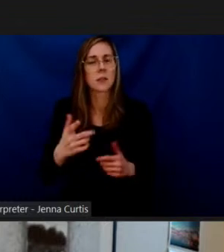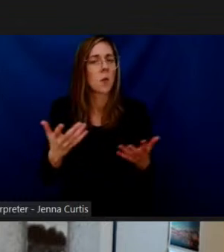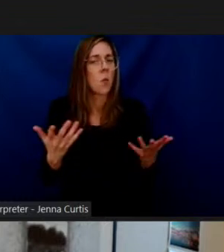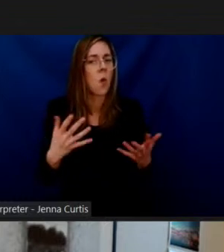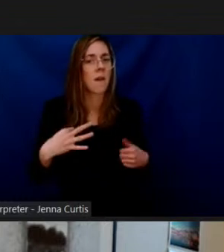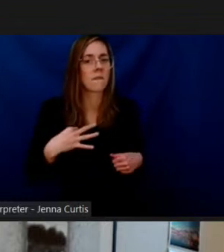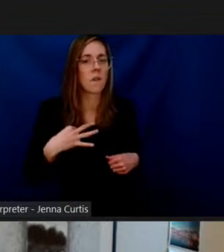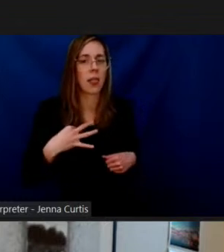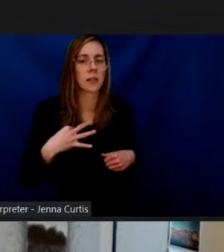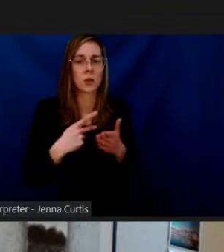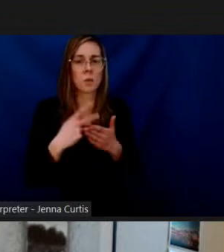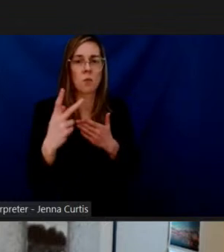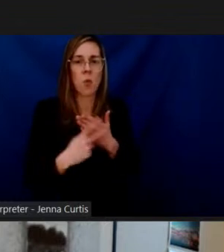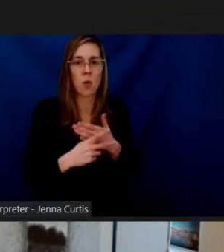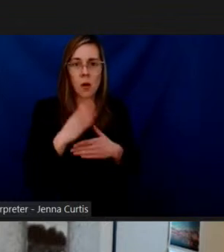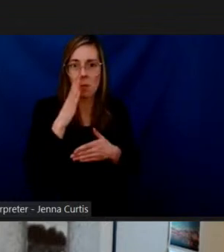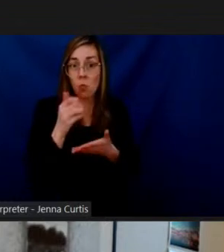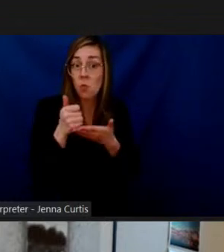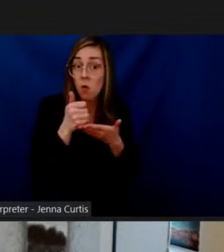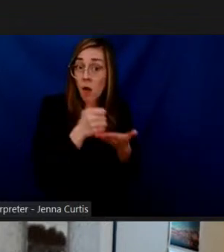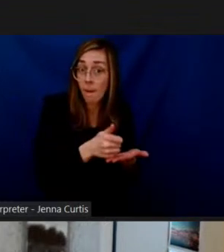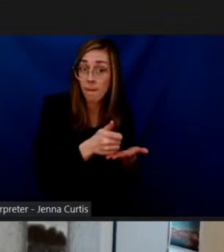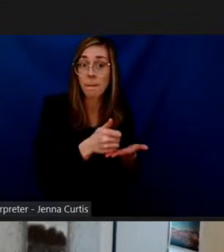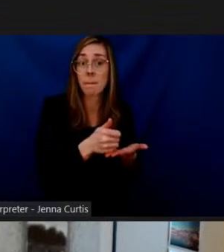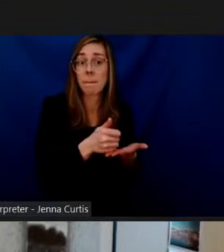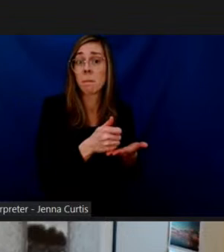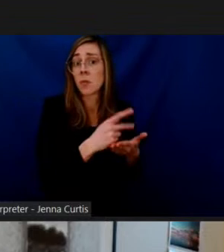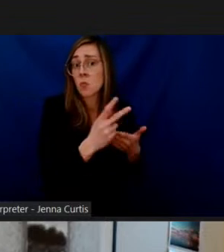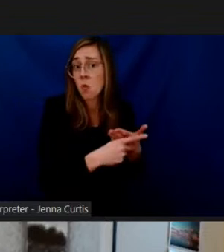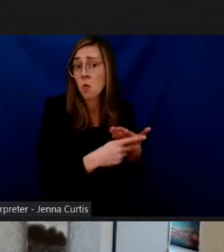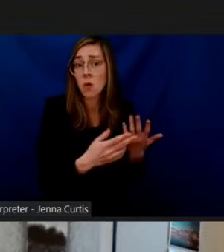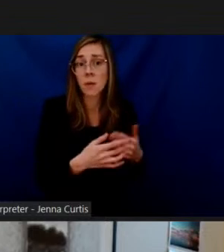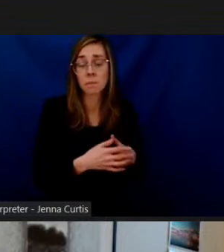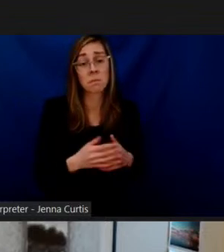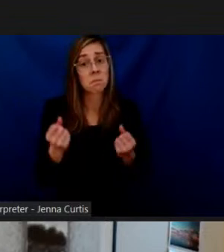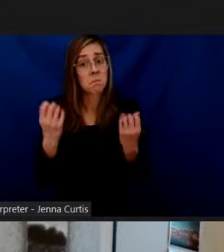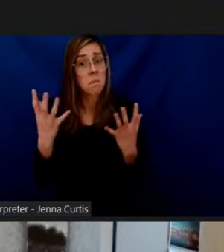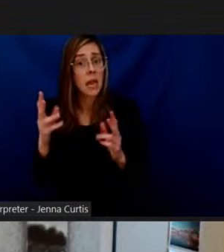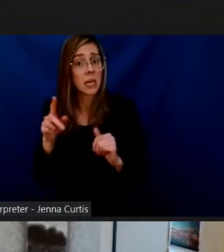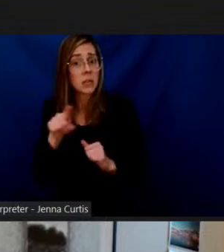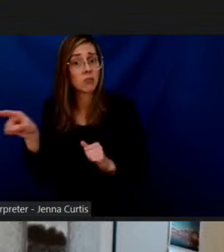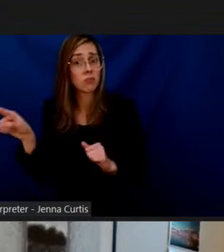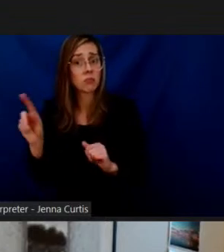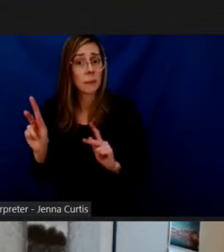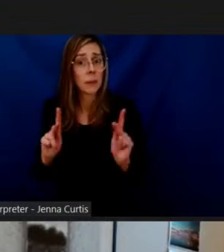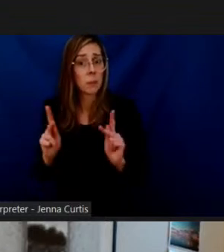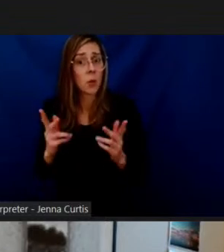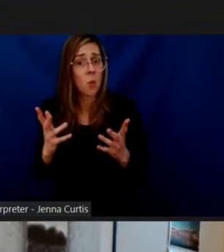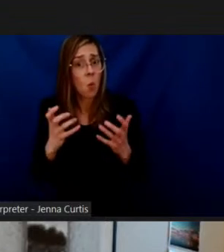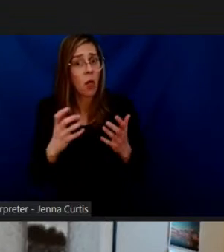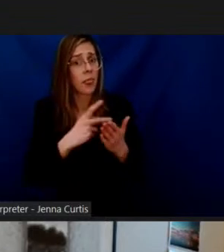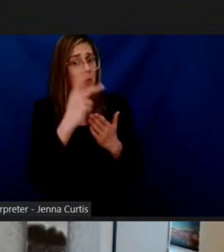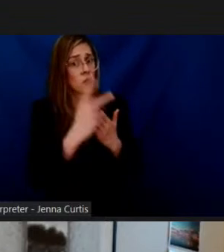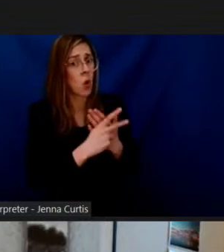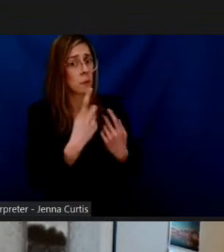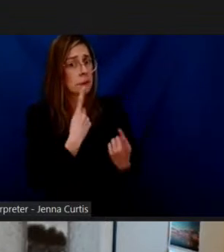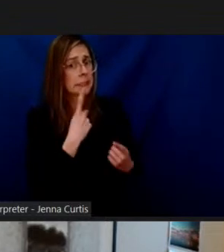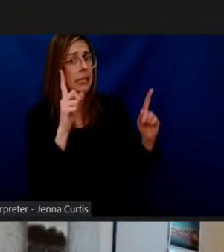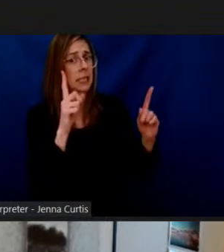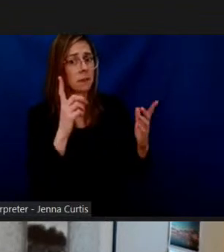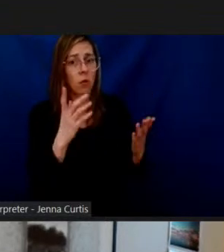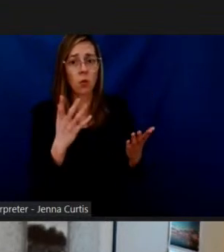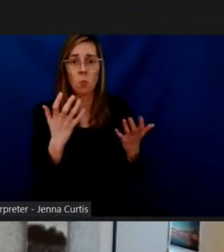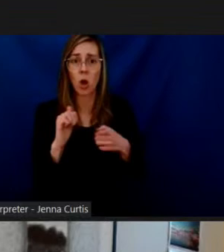been supportive with these programs? Many residents will want the program to succeed and are willing to get trained or to